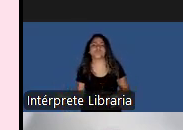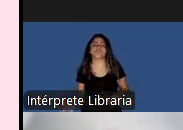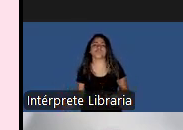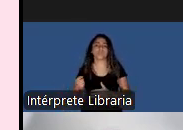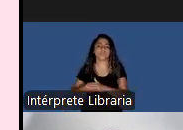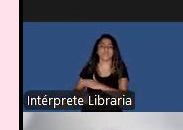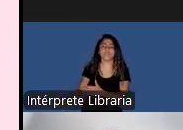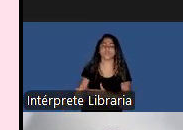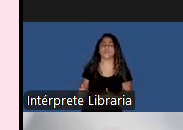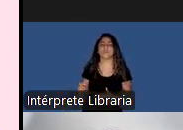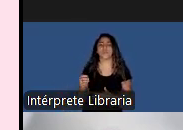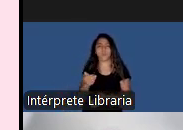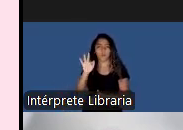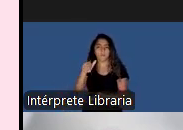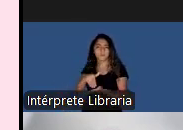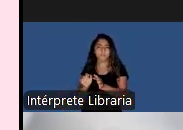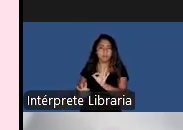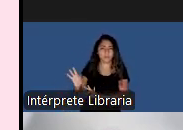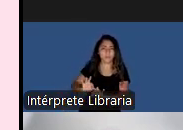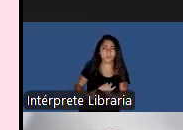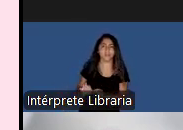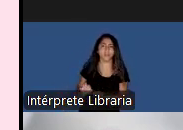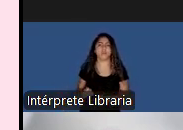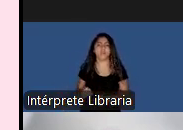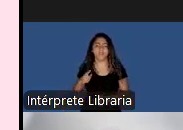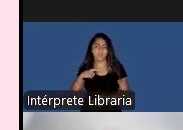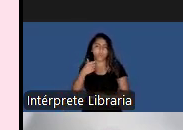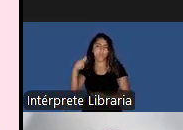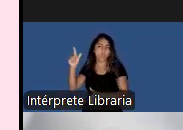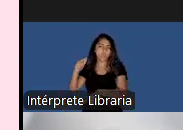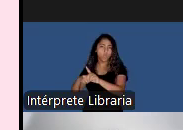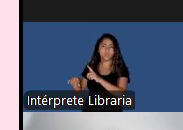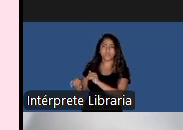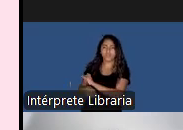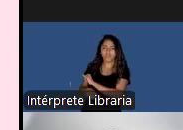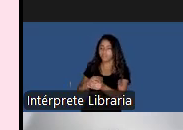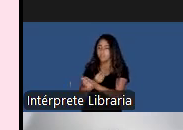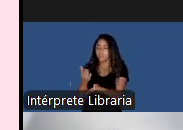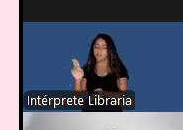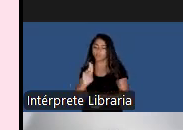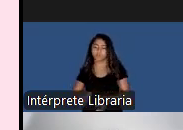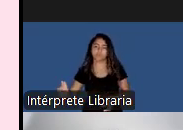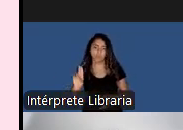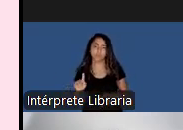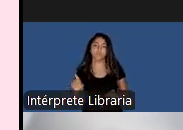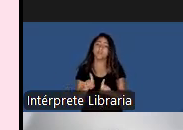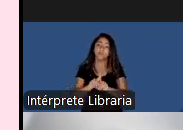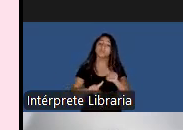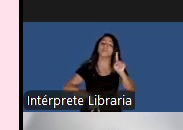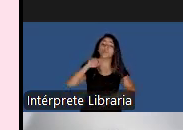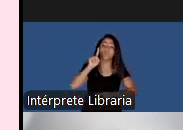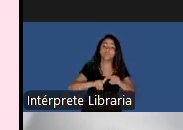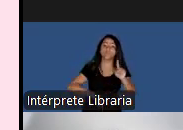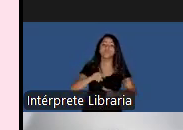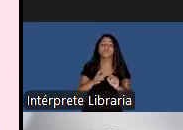investment products. In addition to this one, we are going to be offering other choices for our users